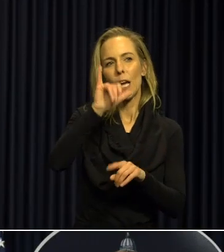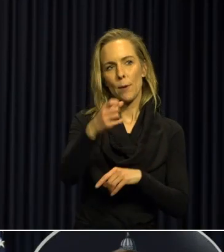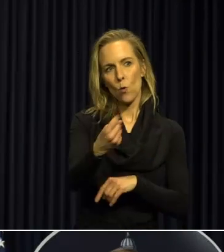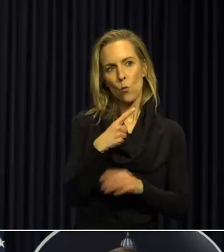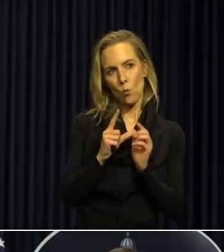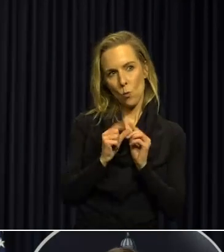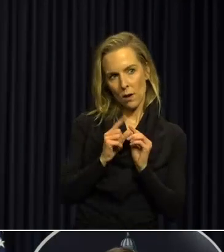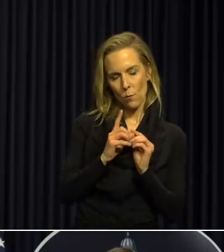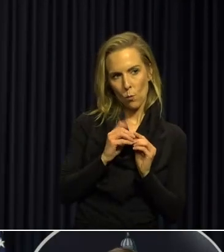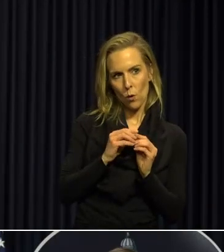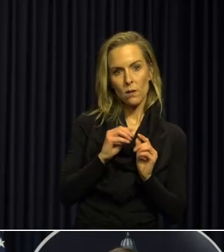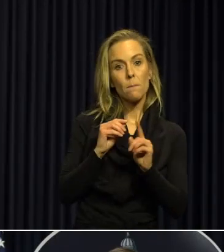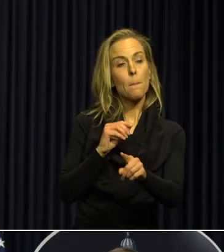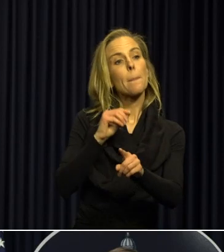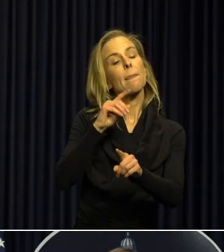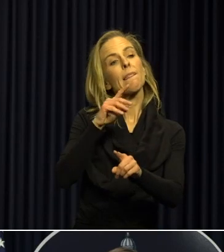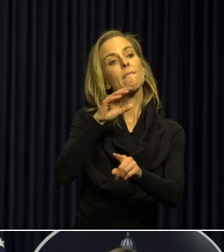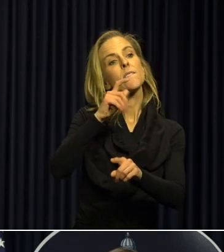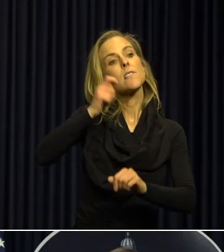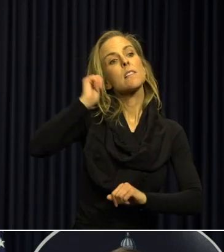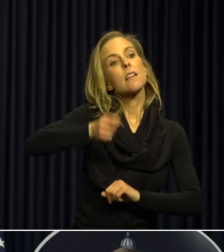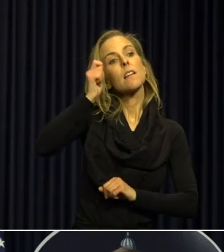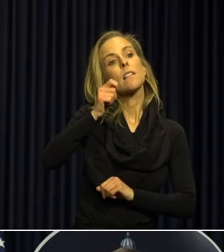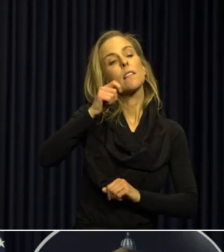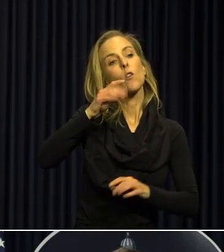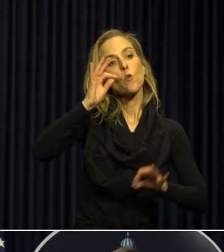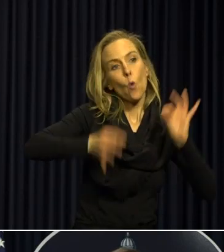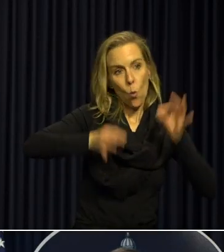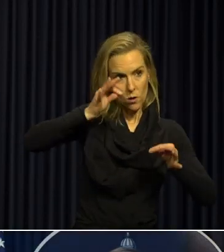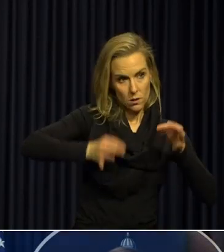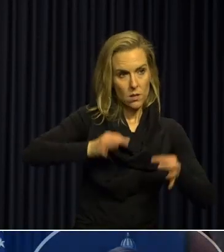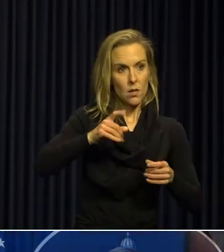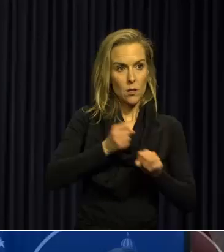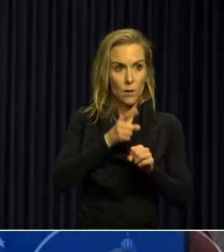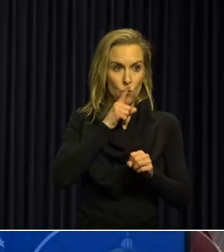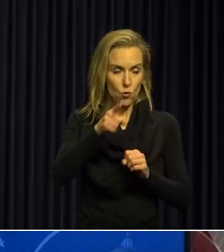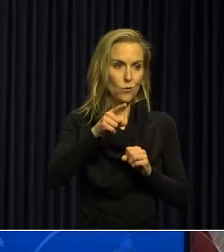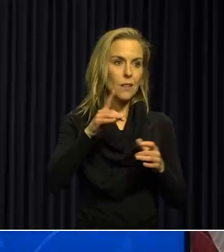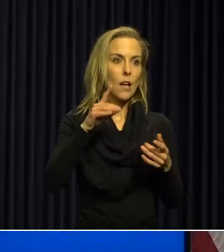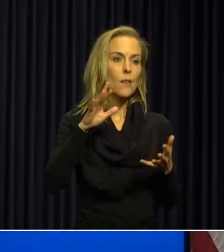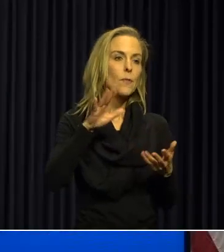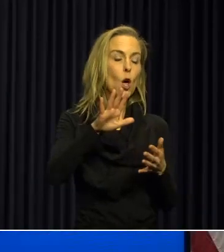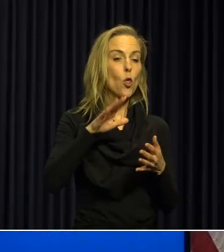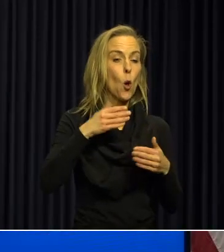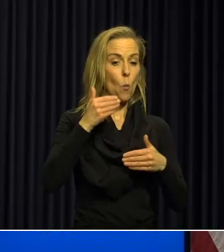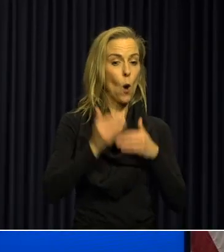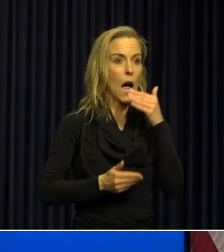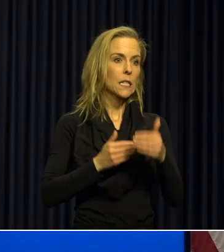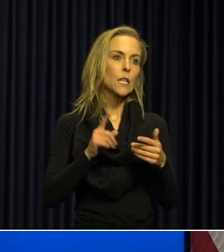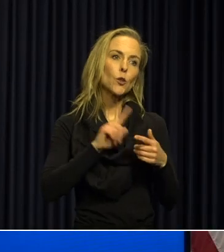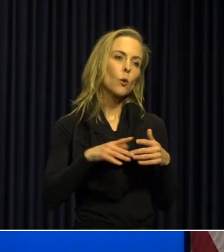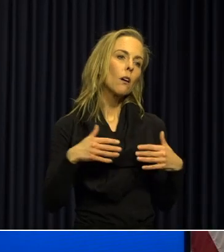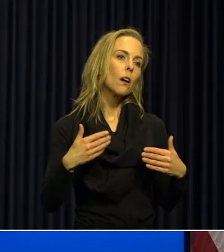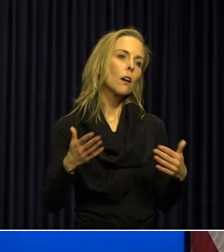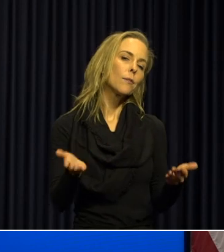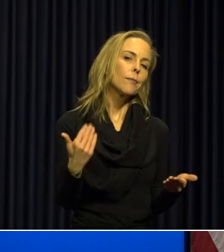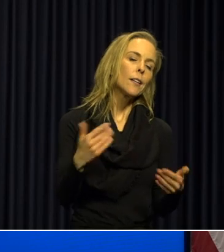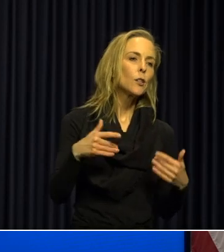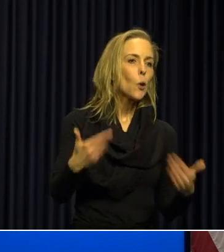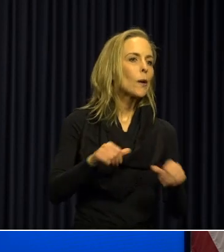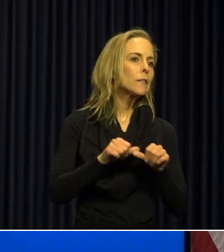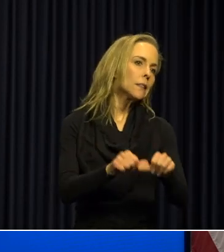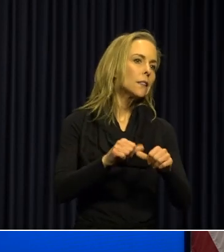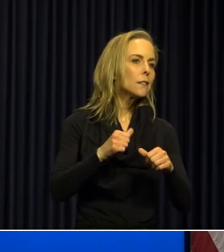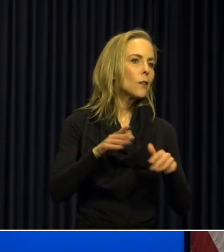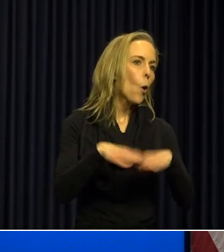Clark County Fiscal Court passed a resolution asking you to allow them to begin the process of reopening, and those in favor said